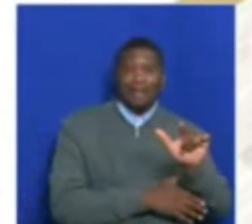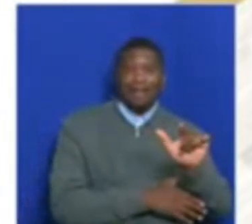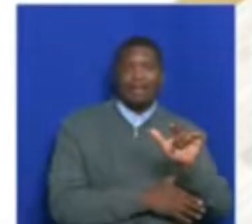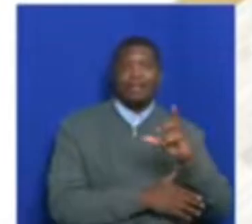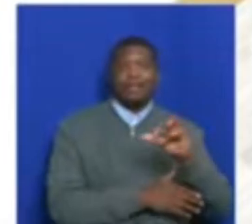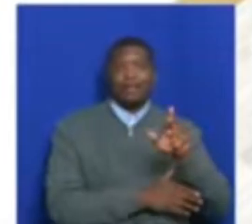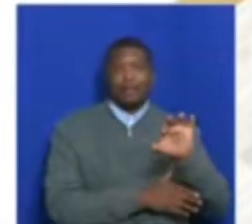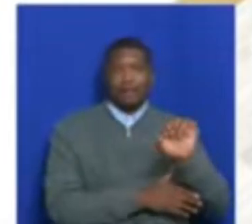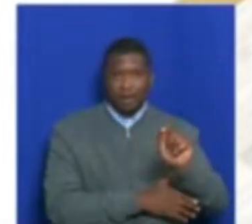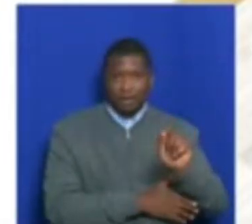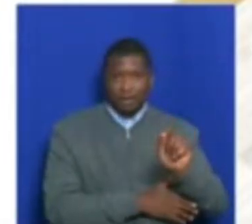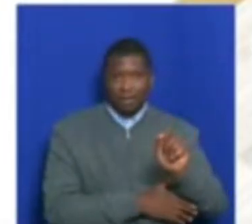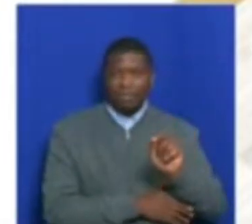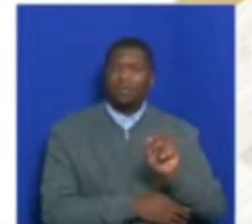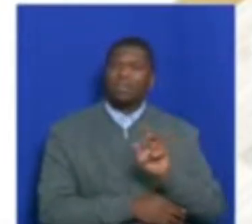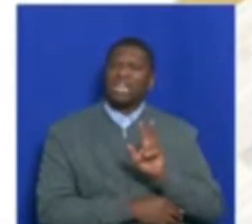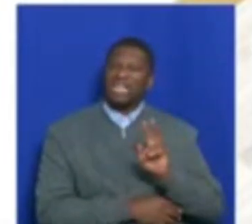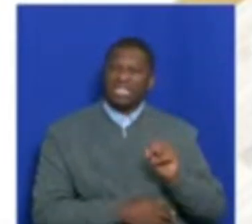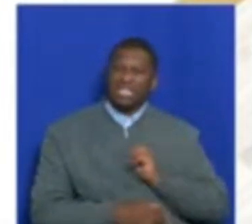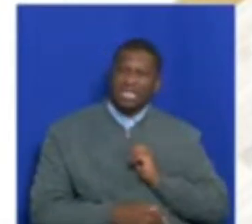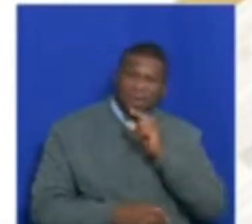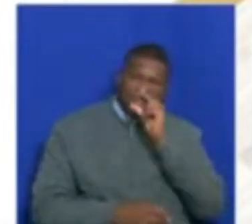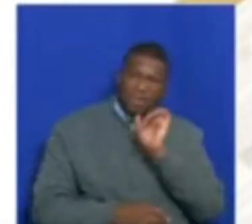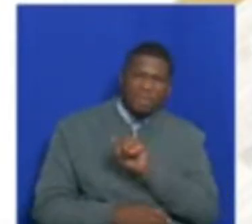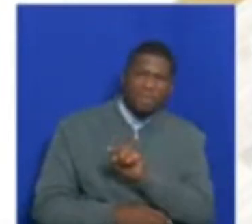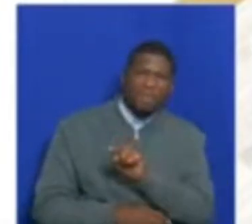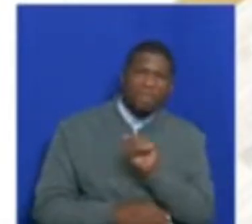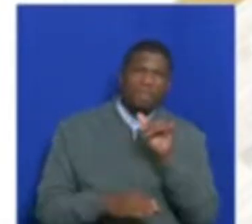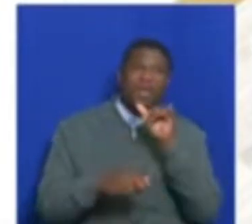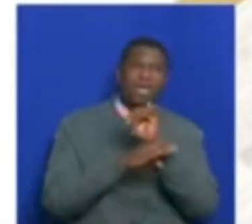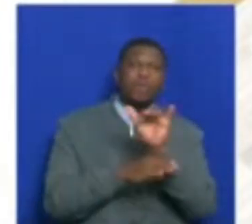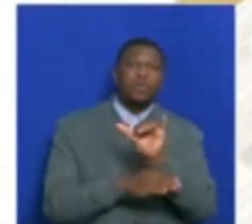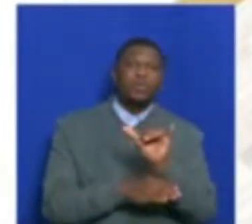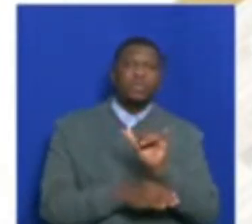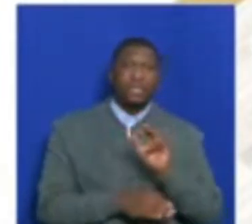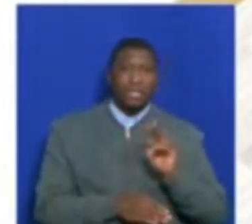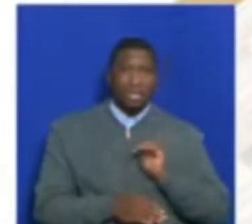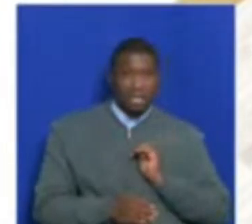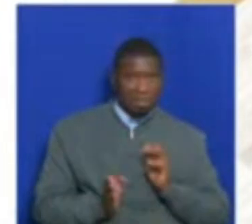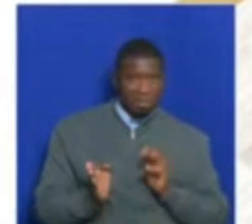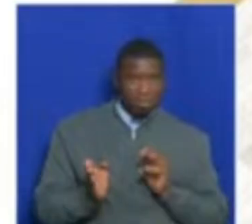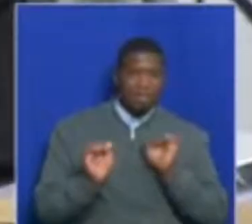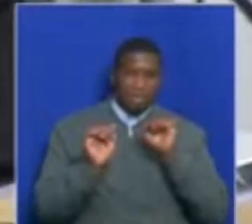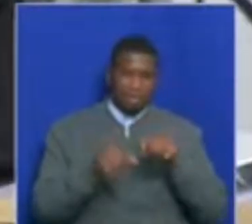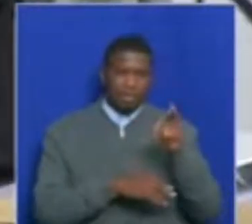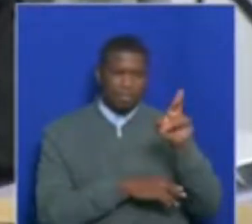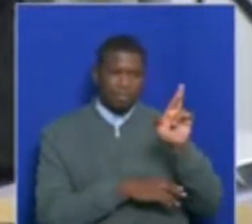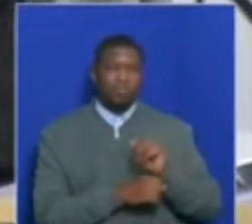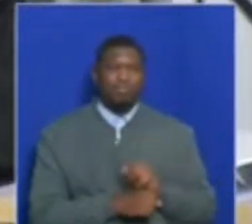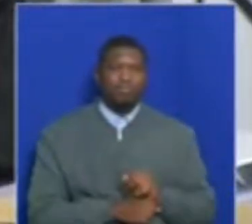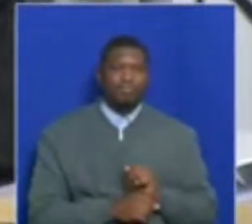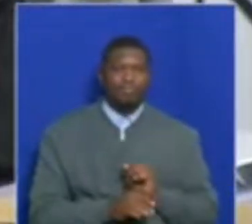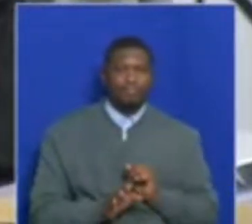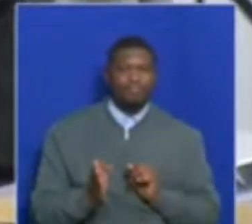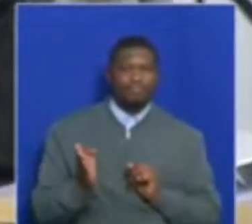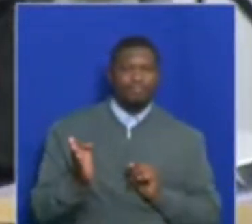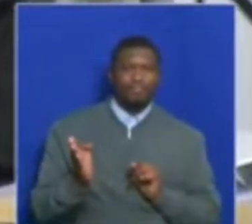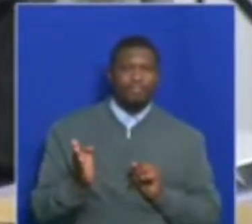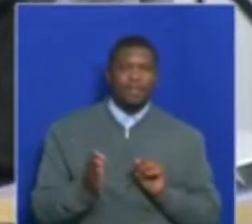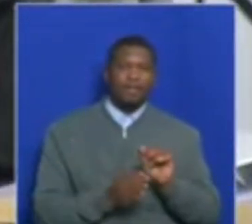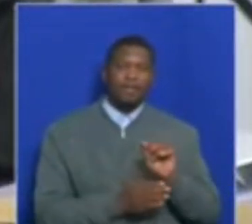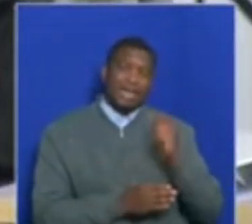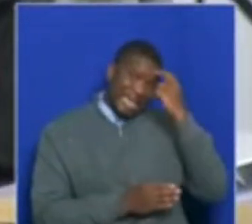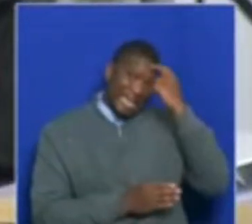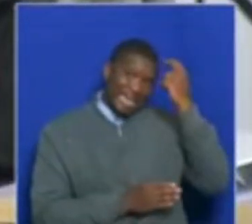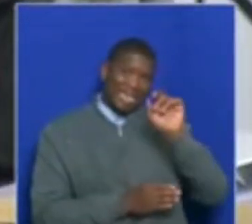said KZN airport. Yes. That's the King Shaka Airport,